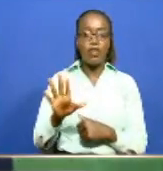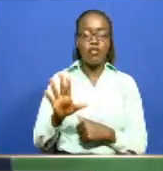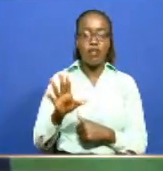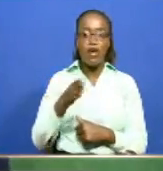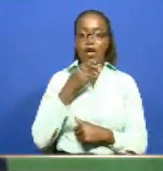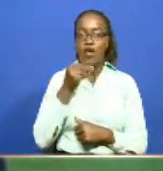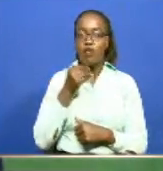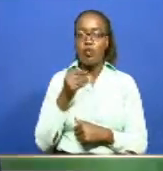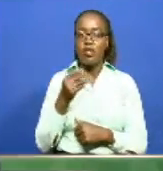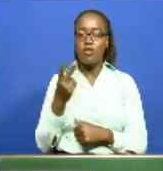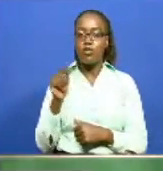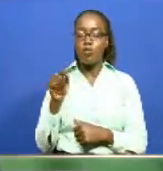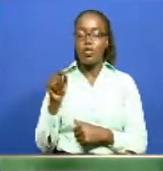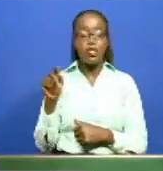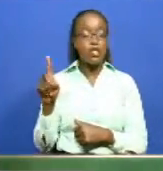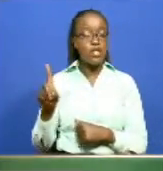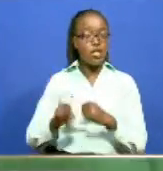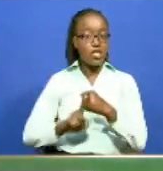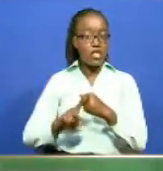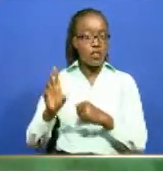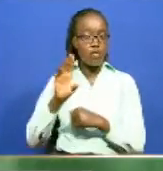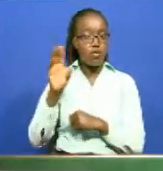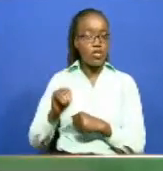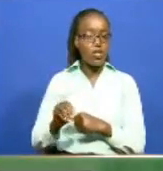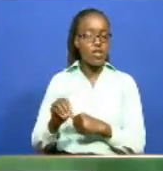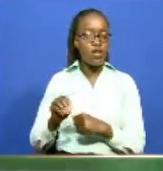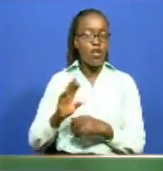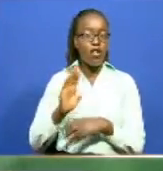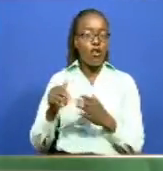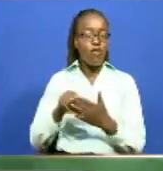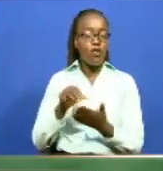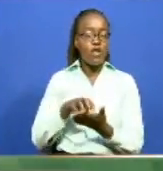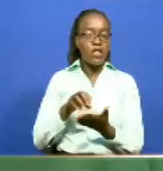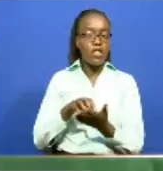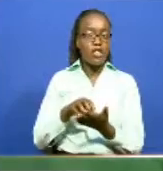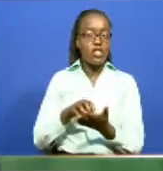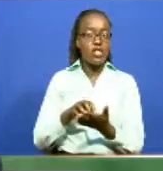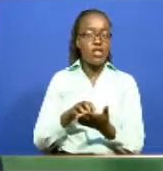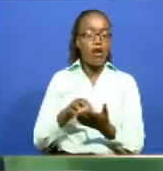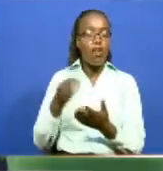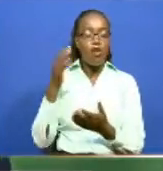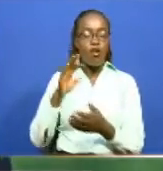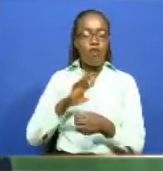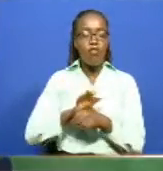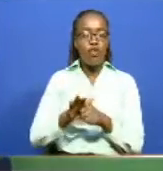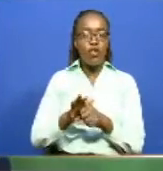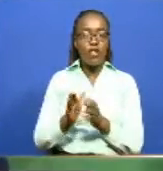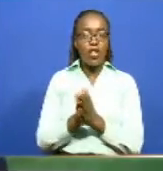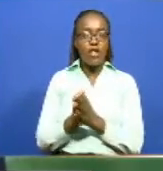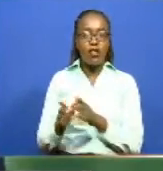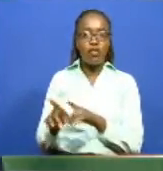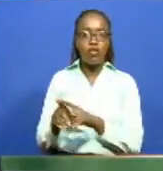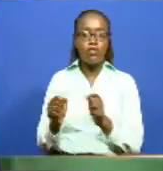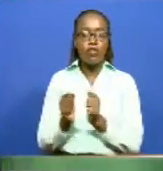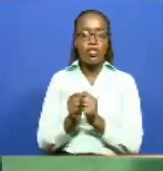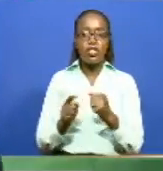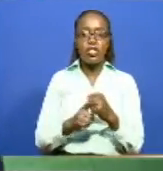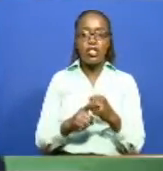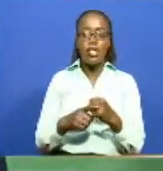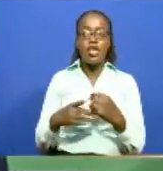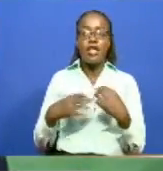constitute 2.6% of the total caseload of COVID-19, and we have lost 16 healthcare